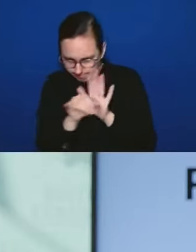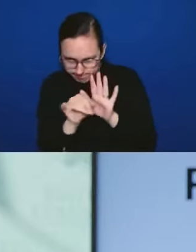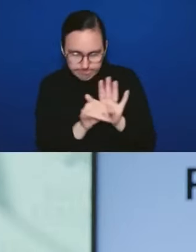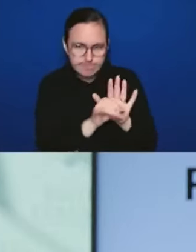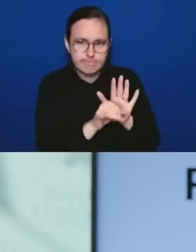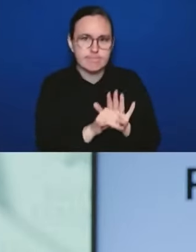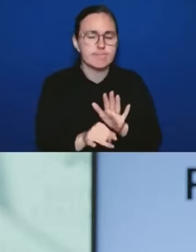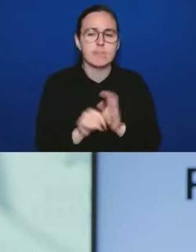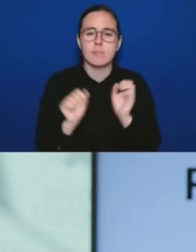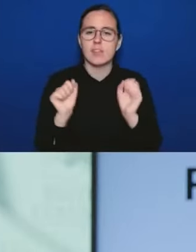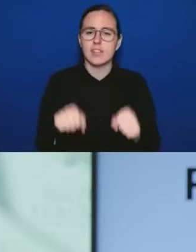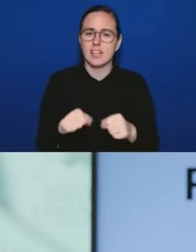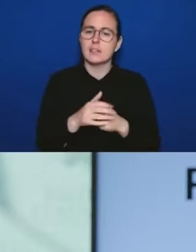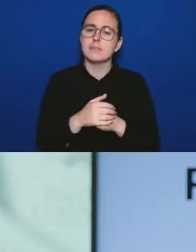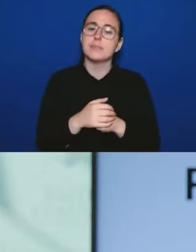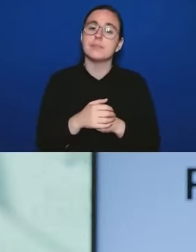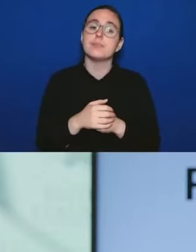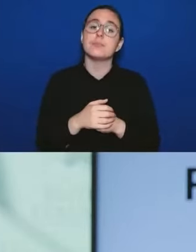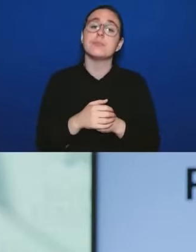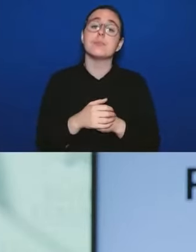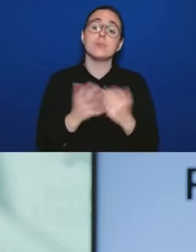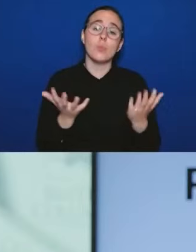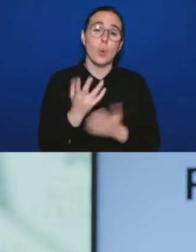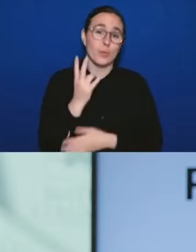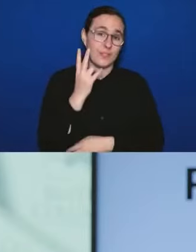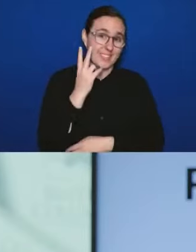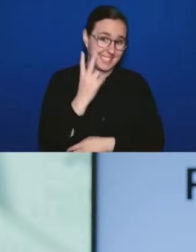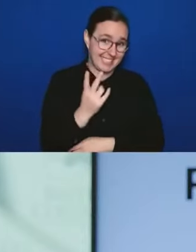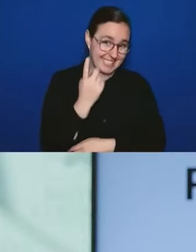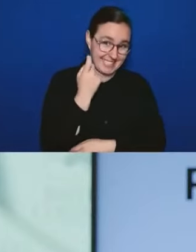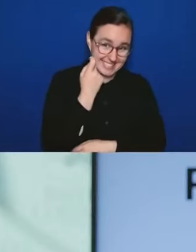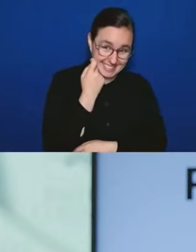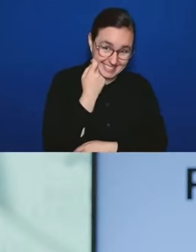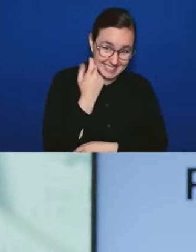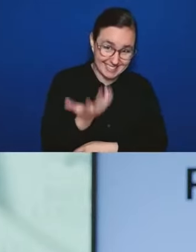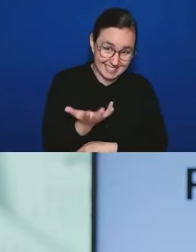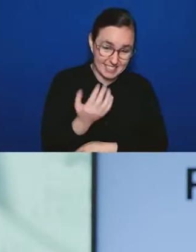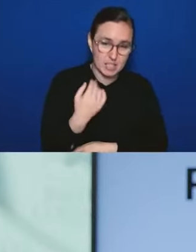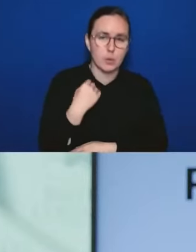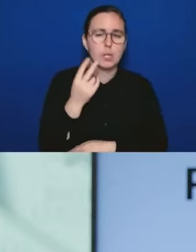really a surge. We saw an immediate decline in